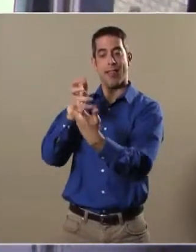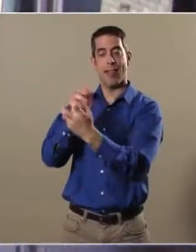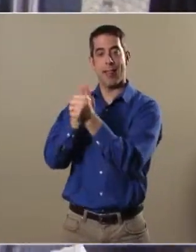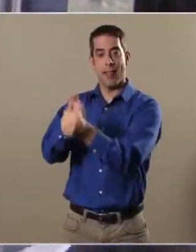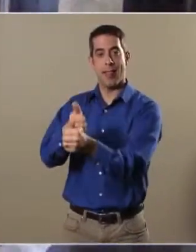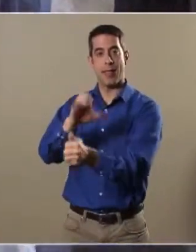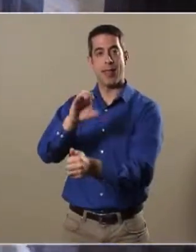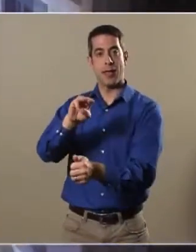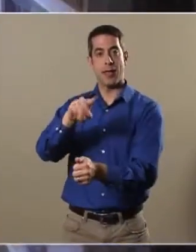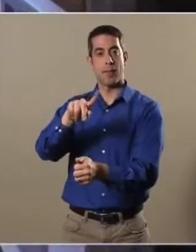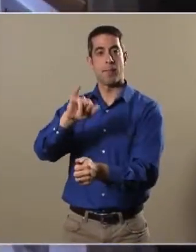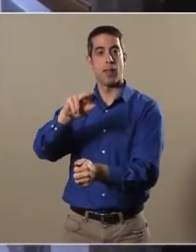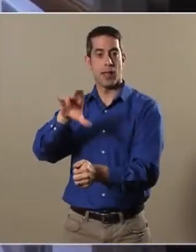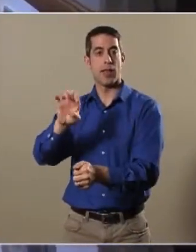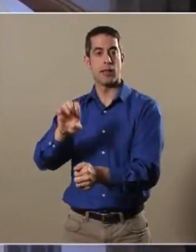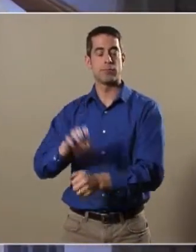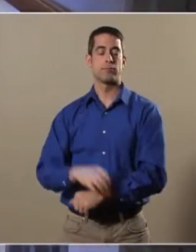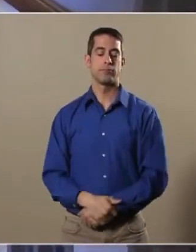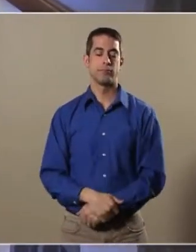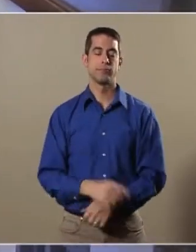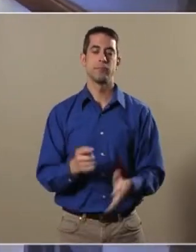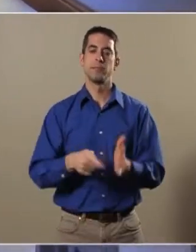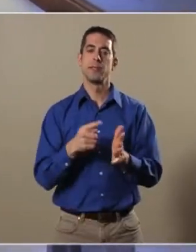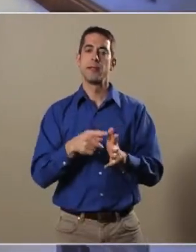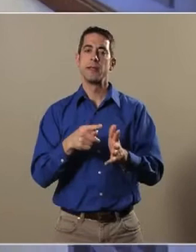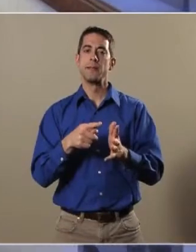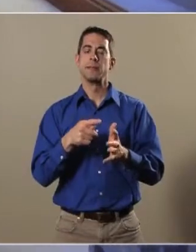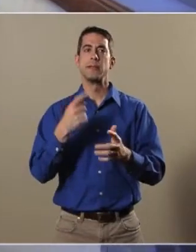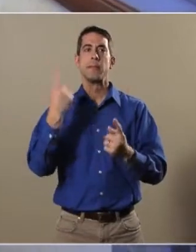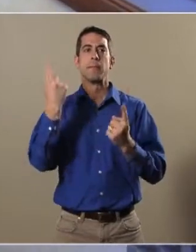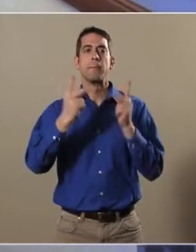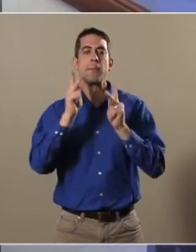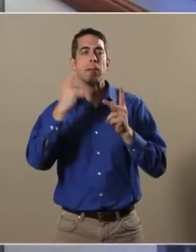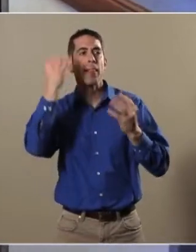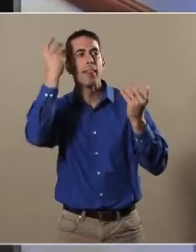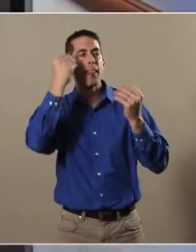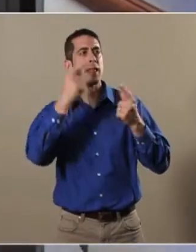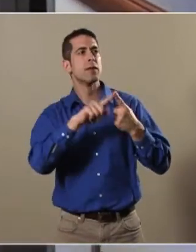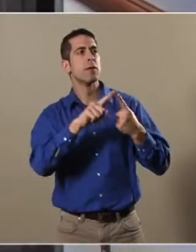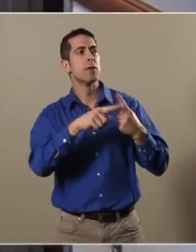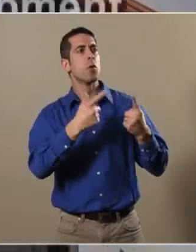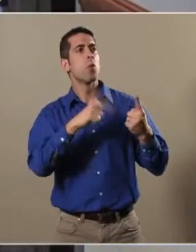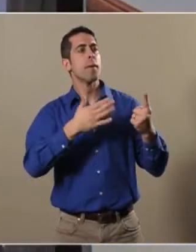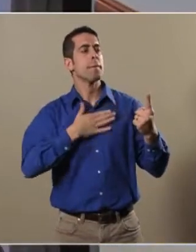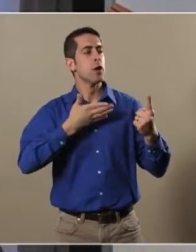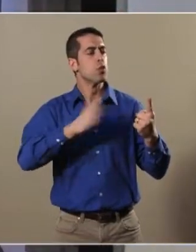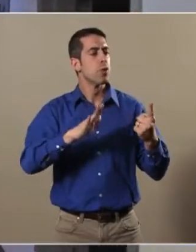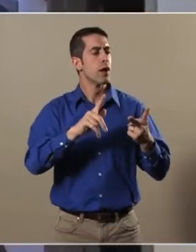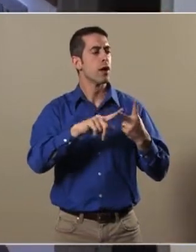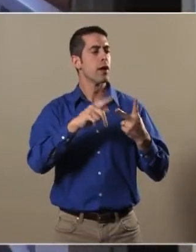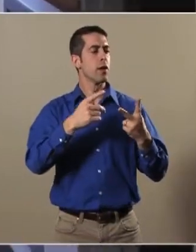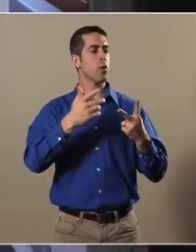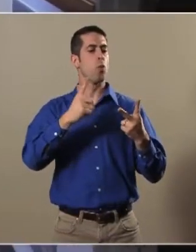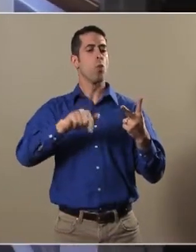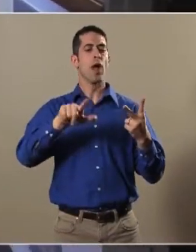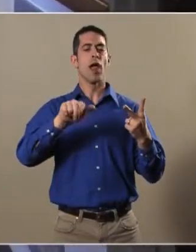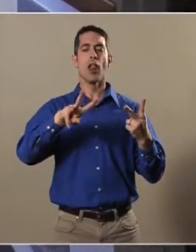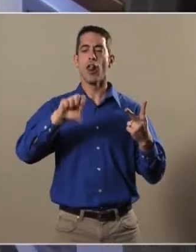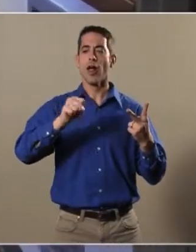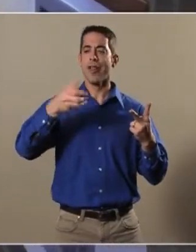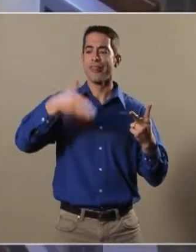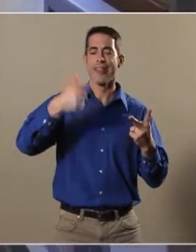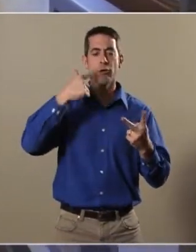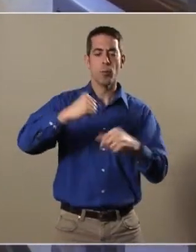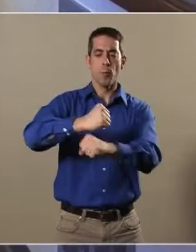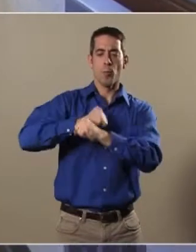Assembly. What are my rights? What laws are out there to protect me? What kind of transportation equipment